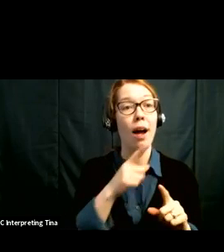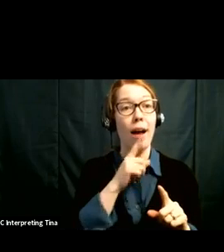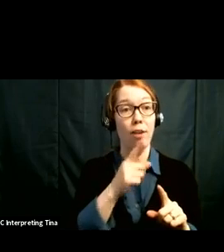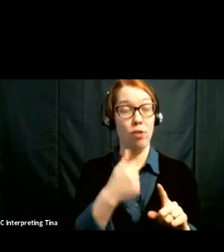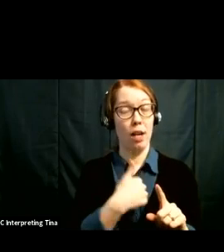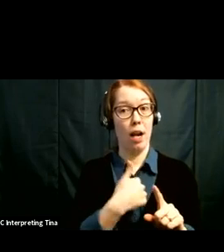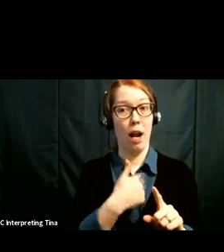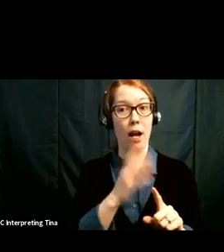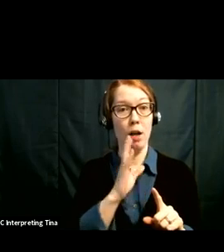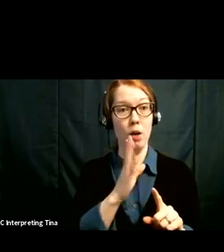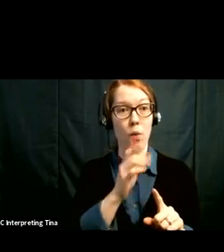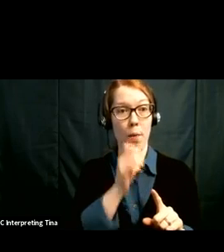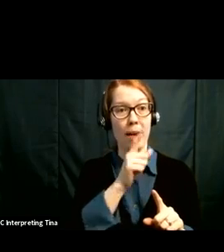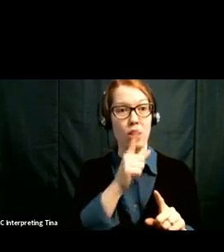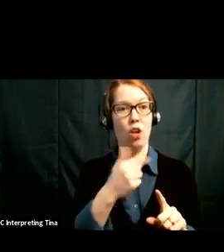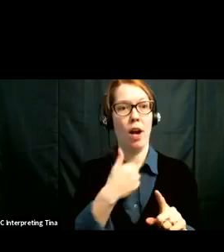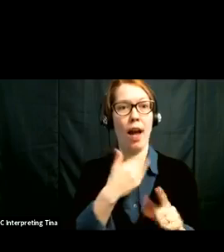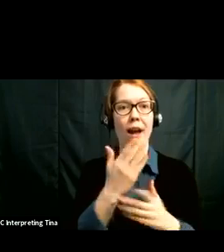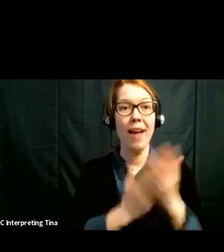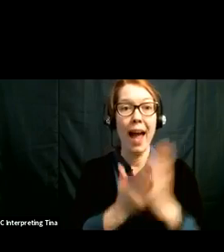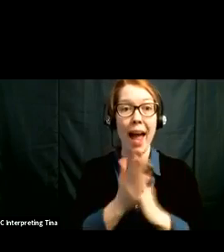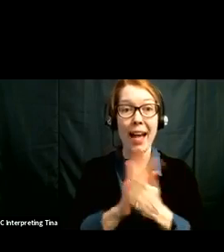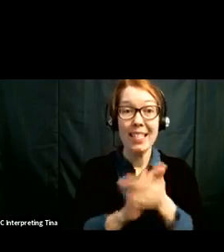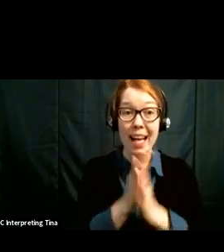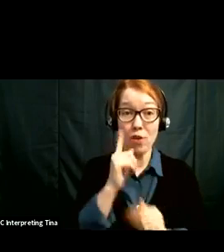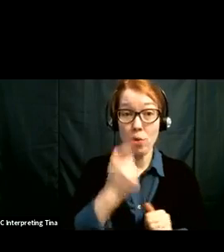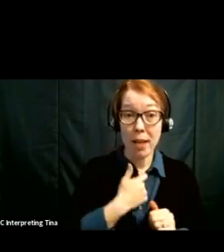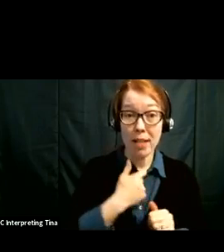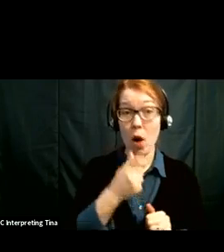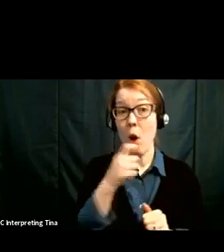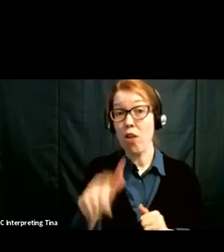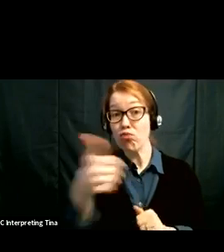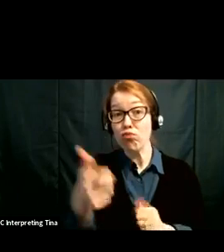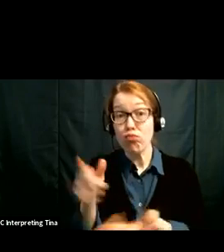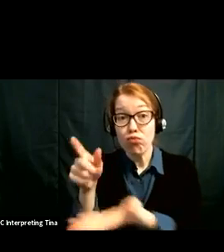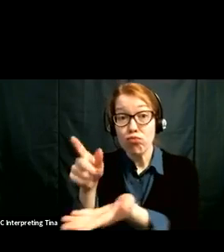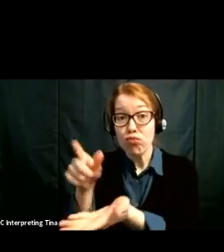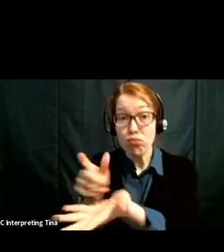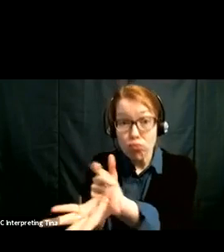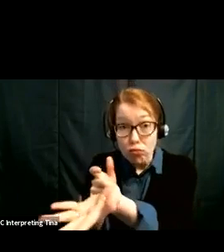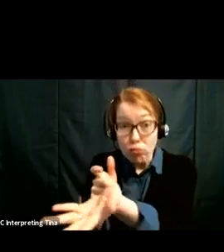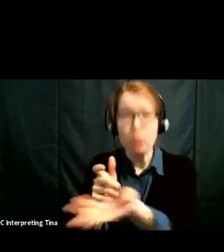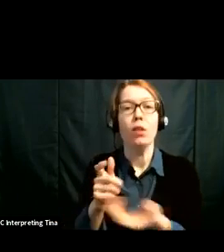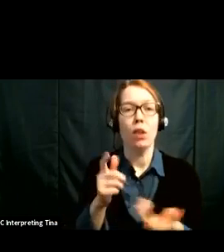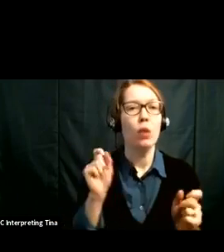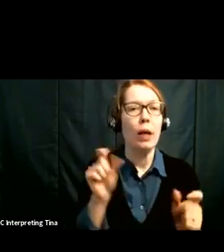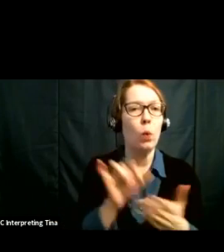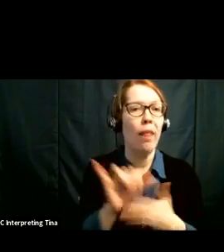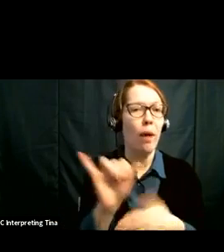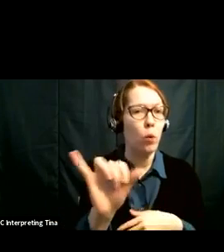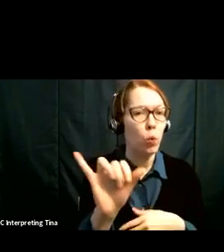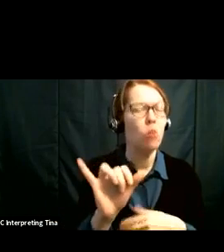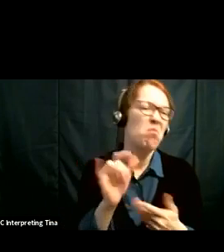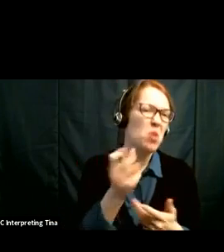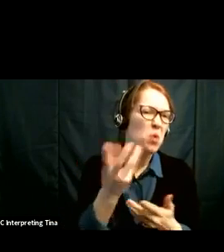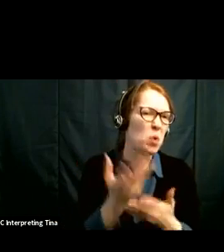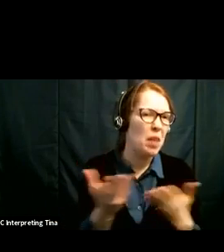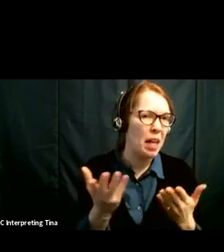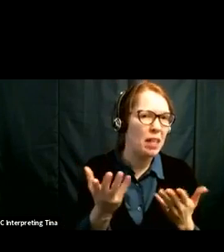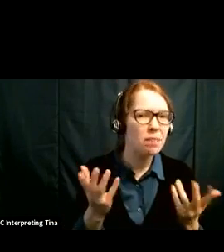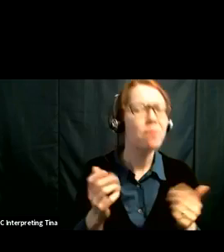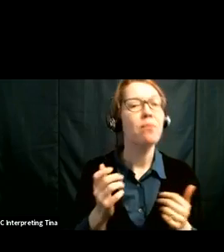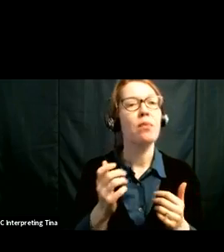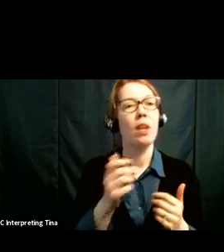actually make sure that I have hand sanitizer for myself, but anybody else who wants it there as well too. So it's just a couple things that we can do. The bigger concern that we're